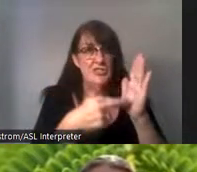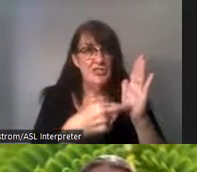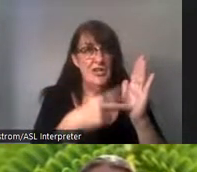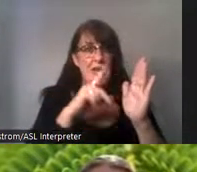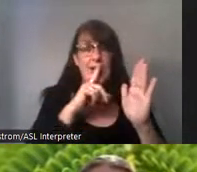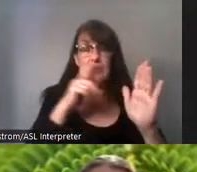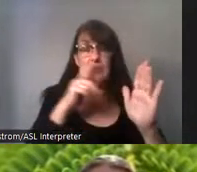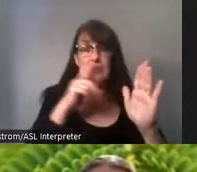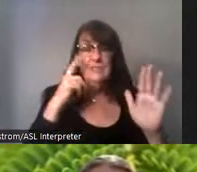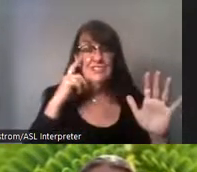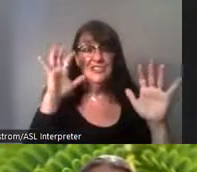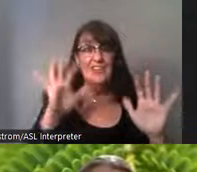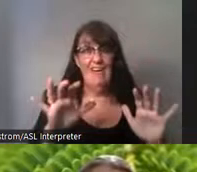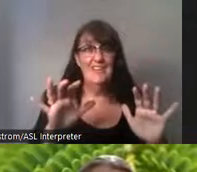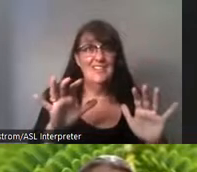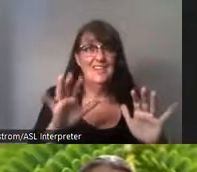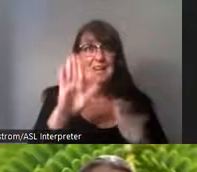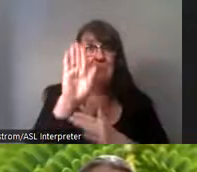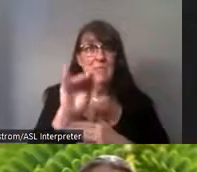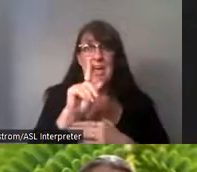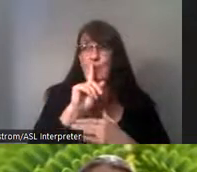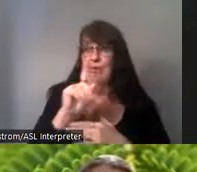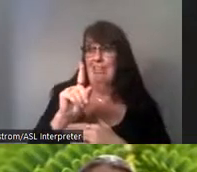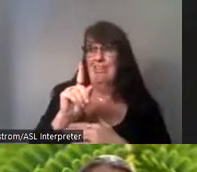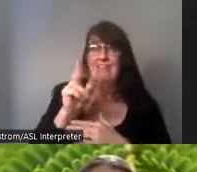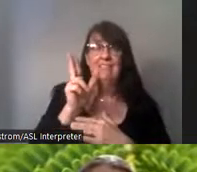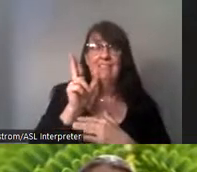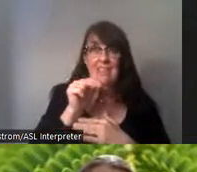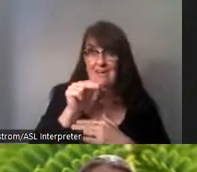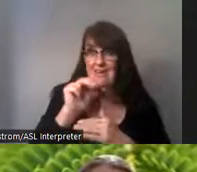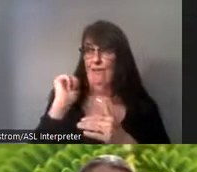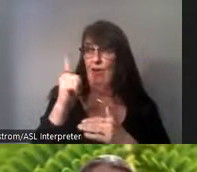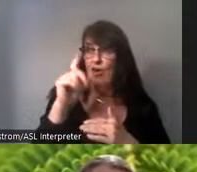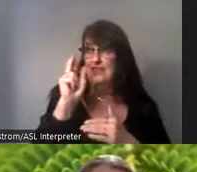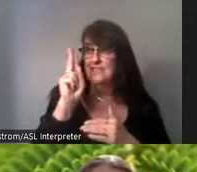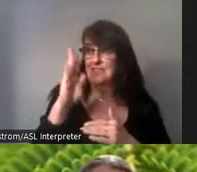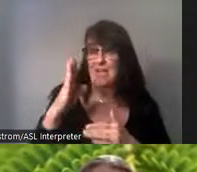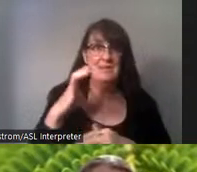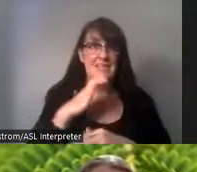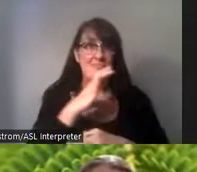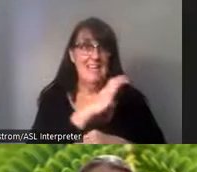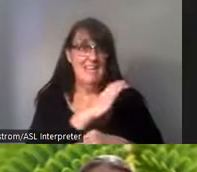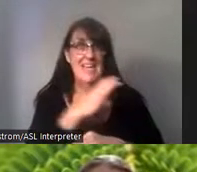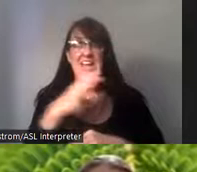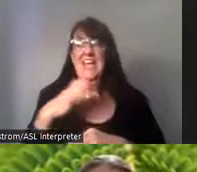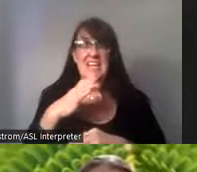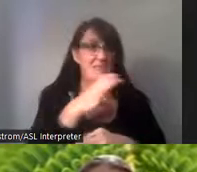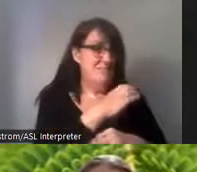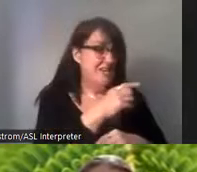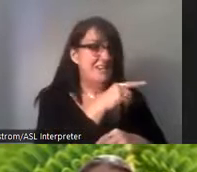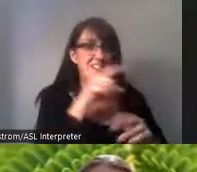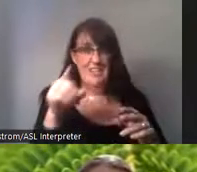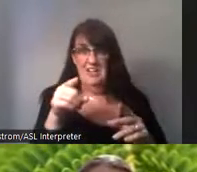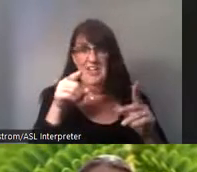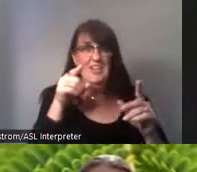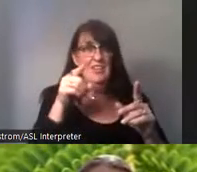by really how fortunate all of the subcommittees and the committee as a whole are by just